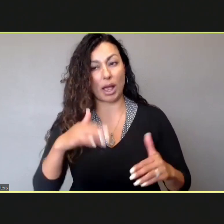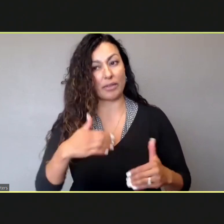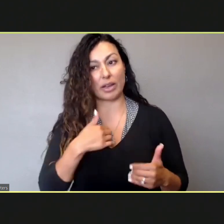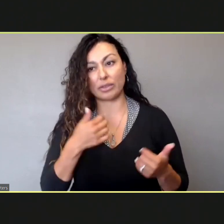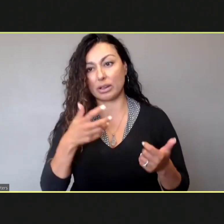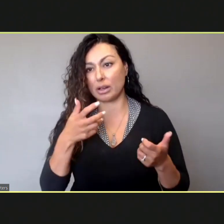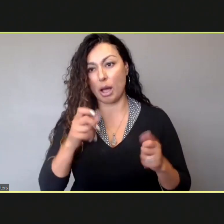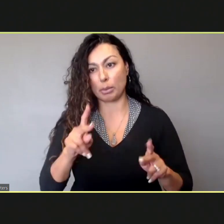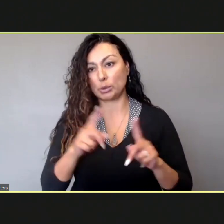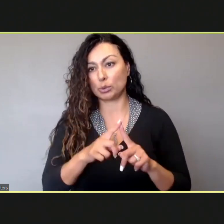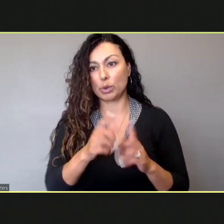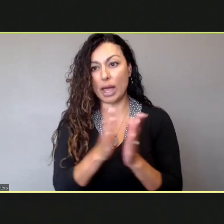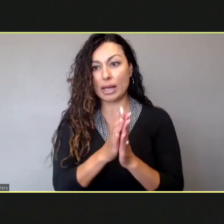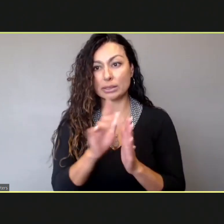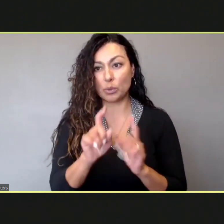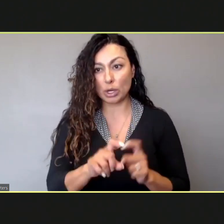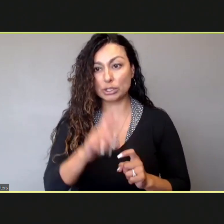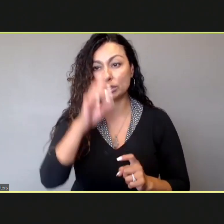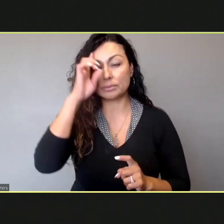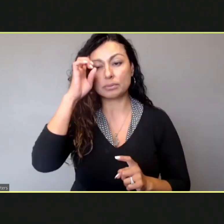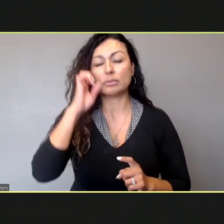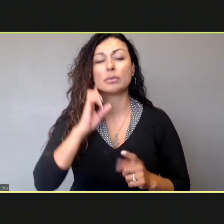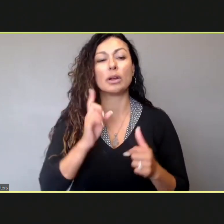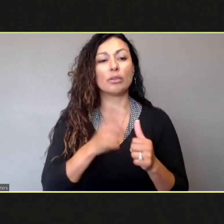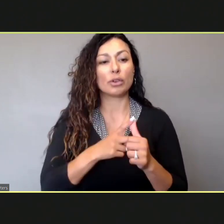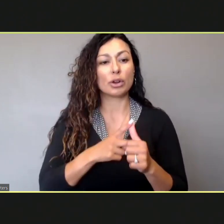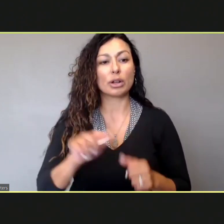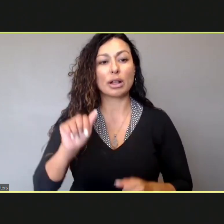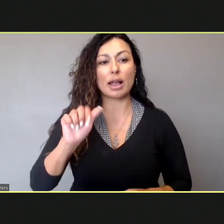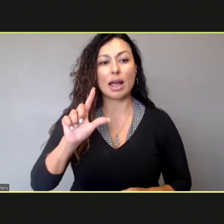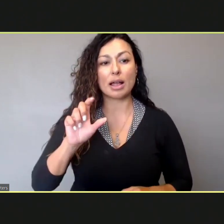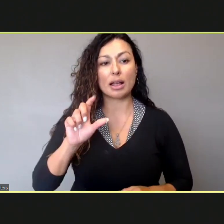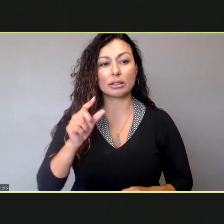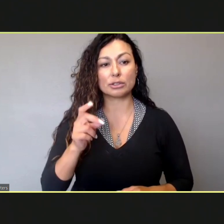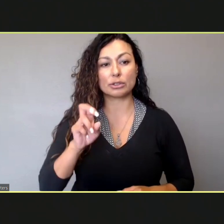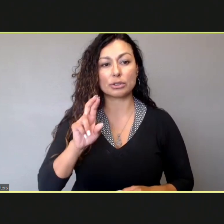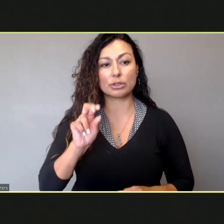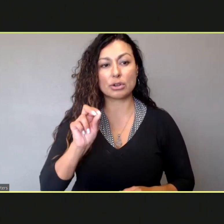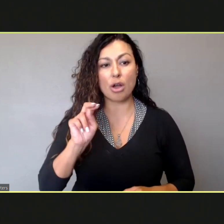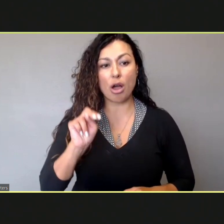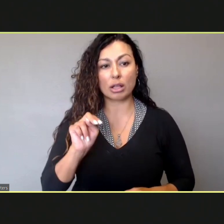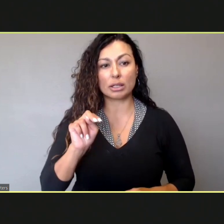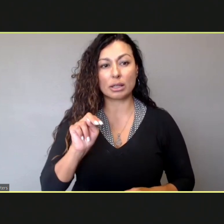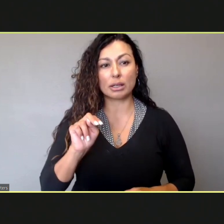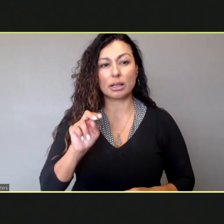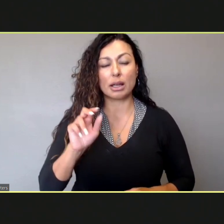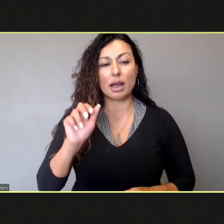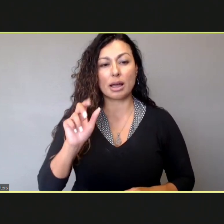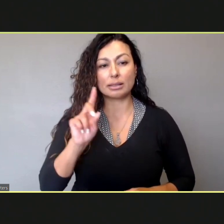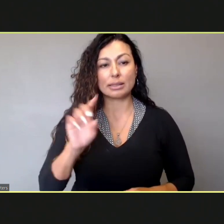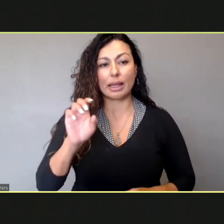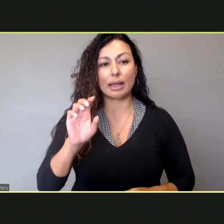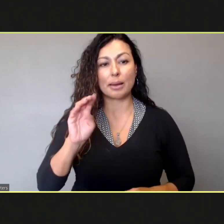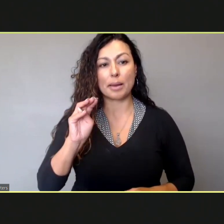ask a question. The first is Algernon Demacia from the Las Cruces Sun News.